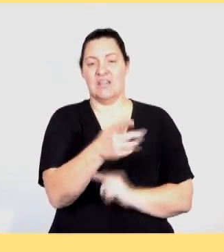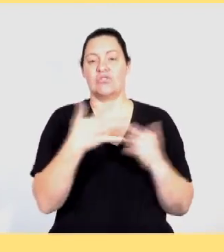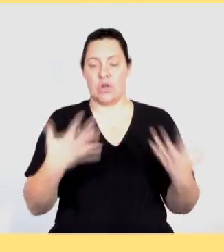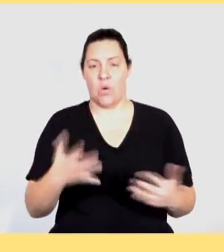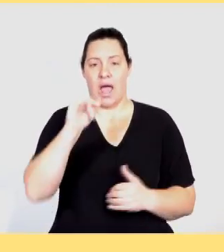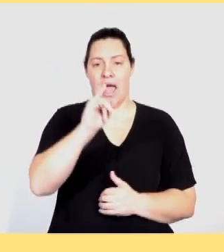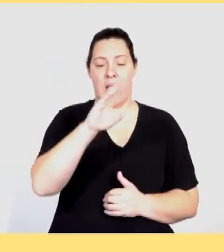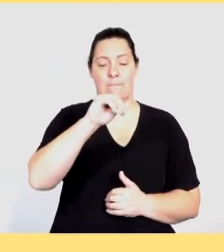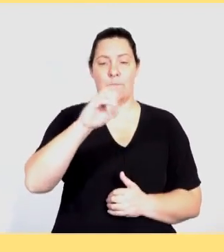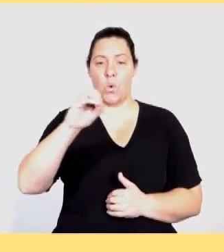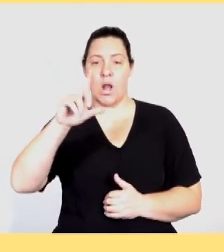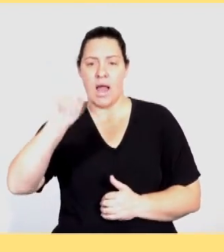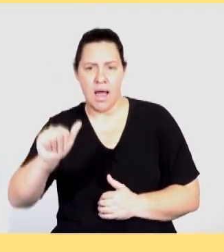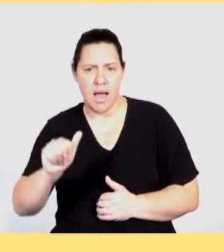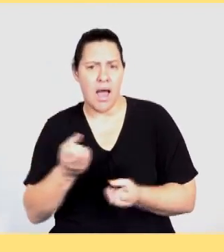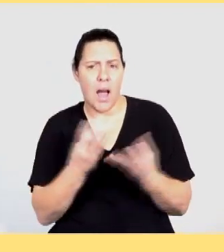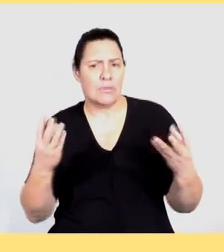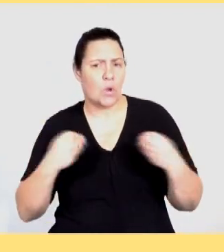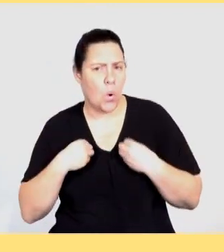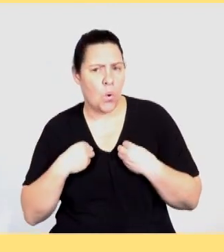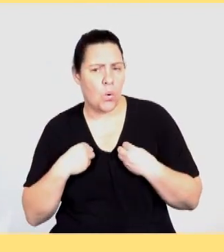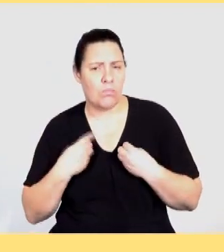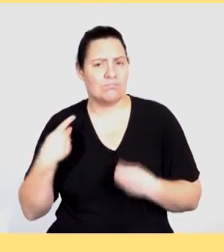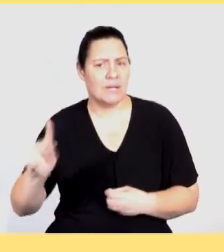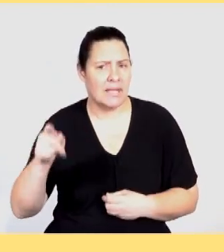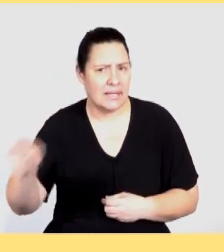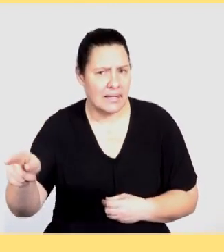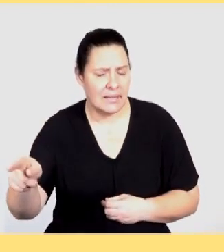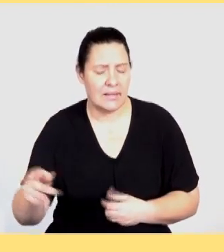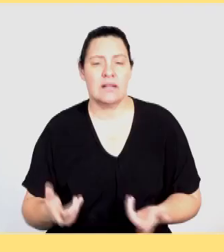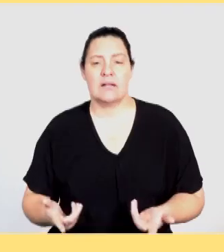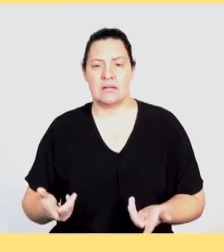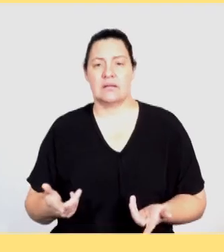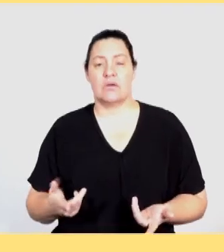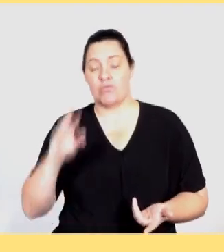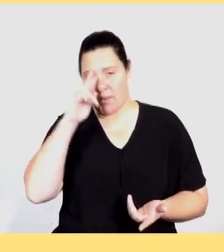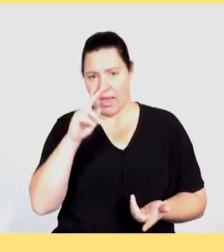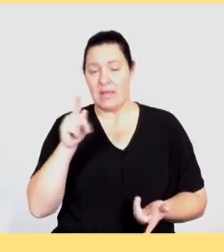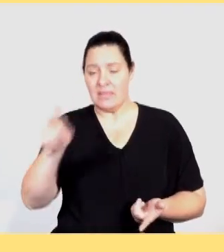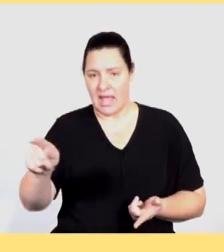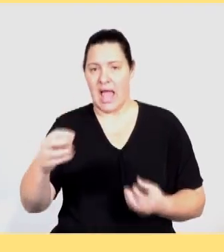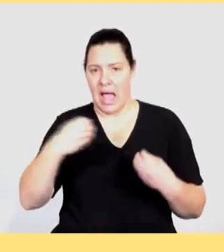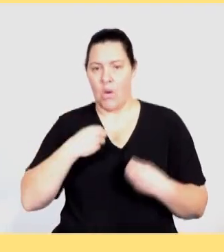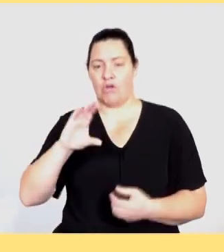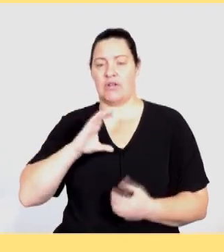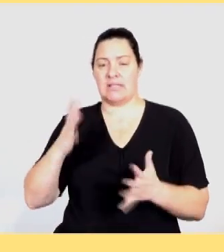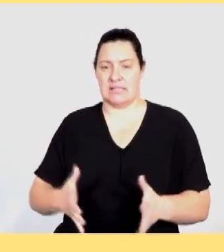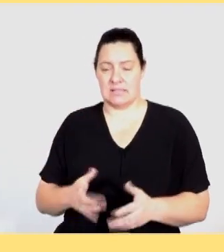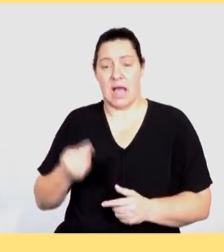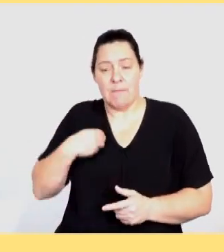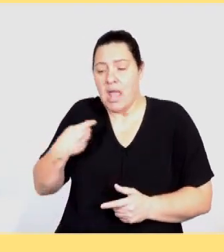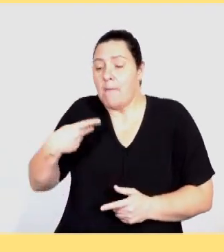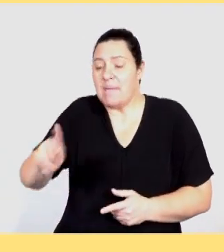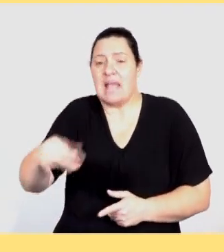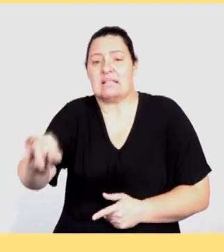So, Aimula, how much is Aimula owing us? How much are we owing Aimula rather? Because remember, these are our